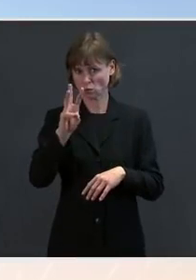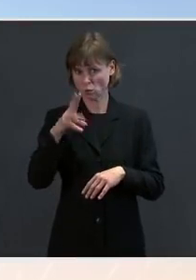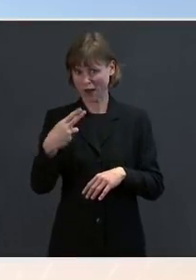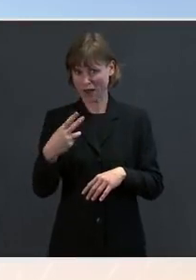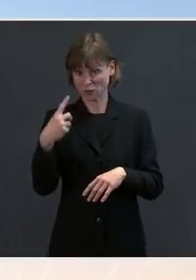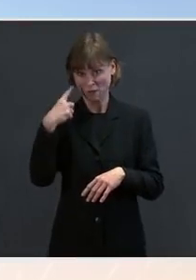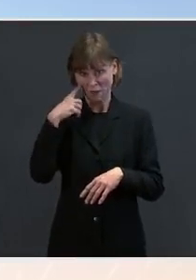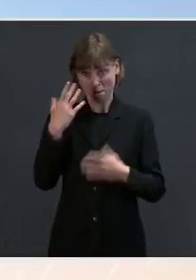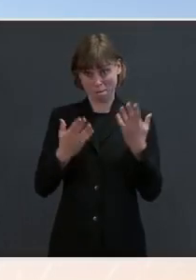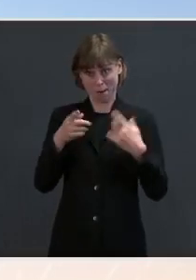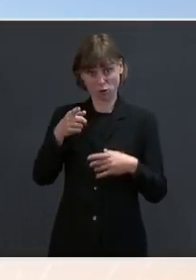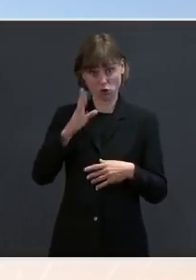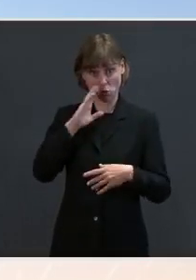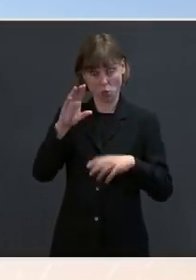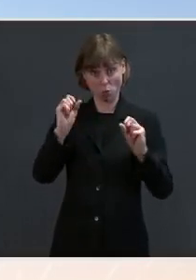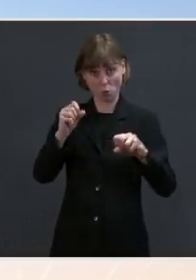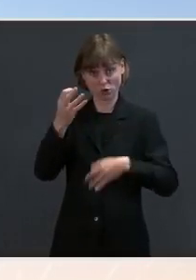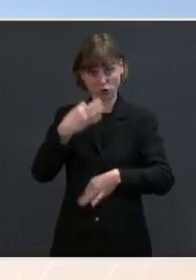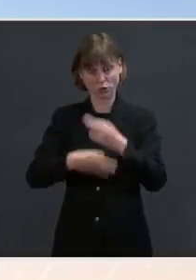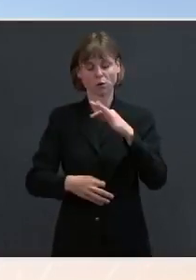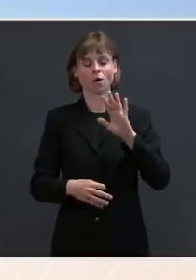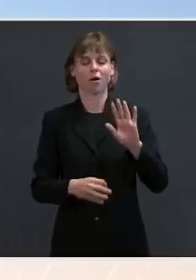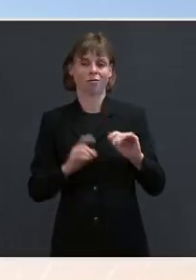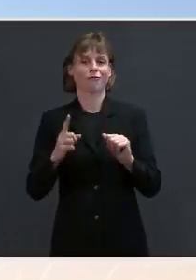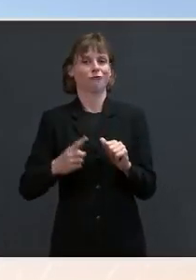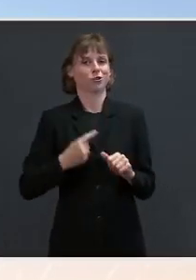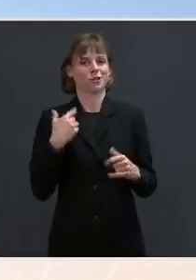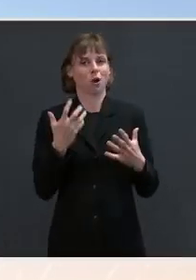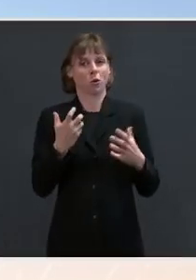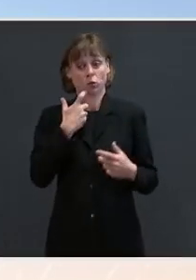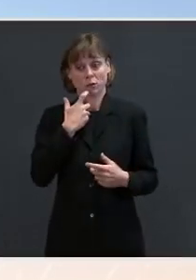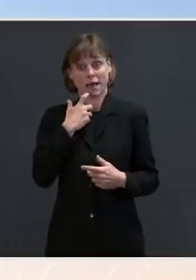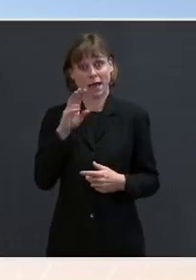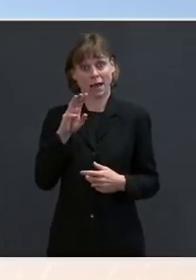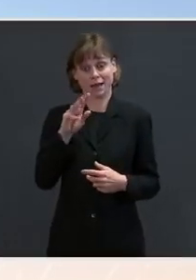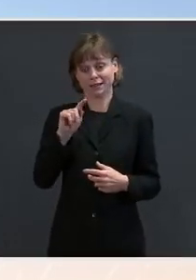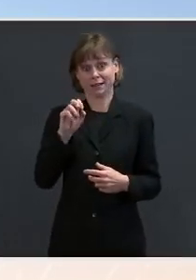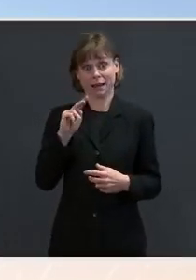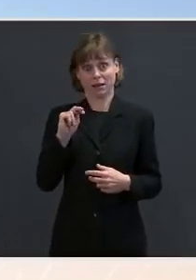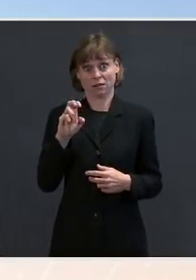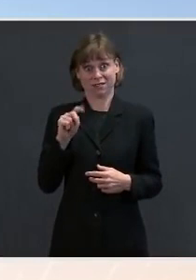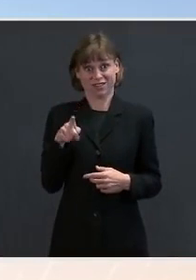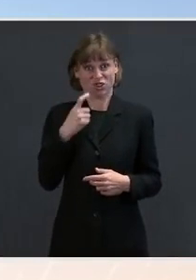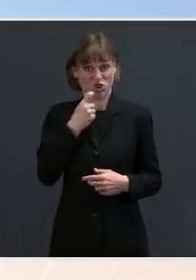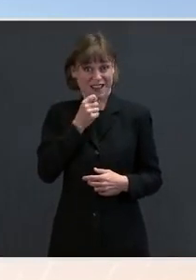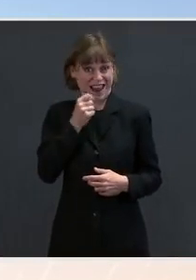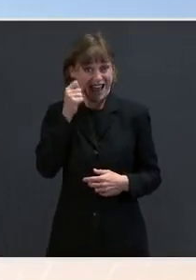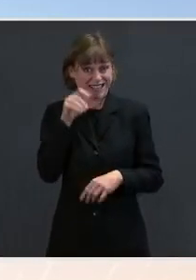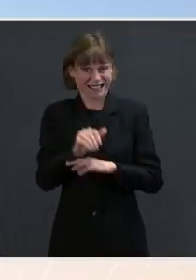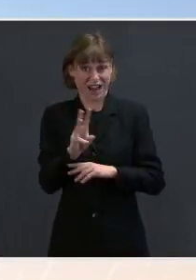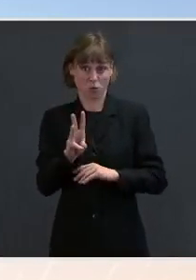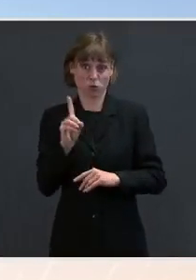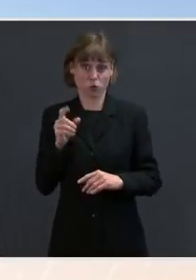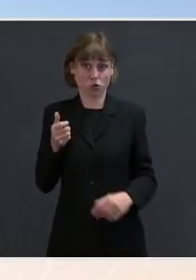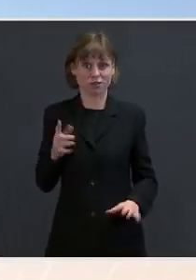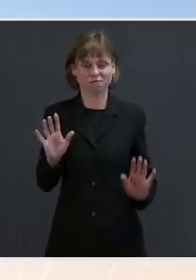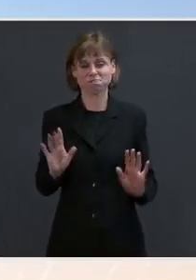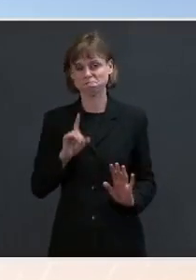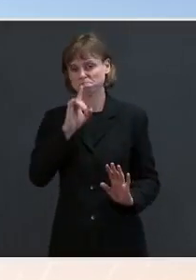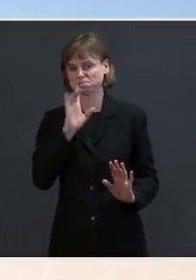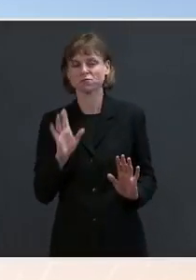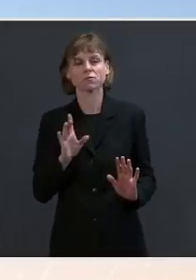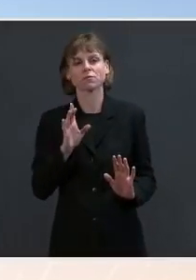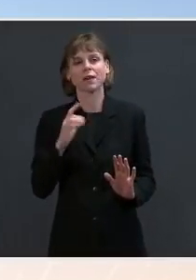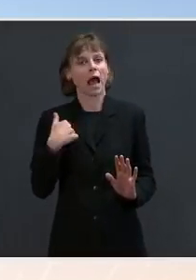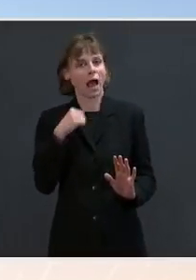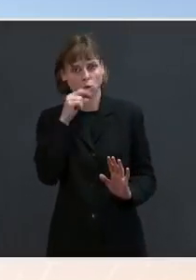potential replacement? Well, let me first say that given Neera Tandon withdrew her nomination just last night, I would not expect, or you should not